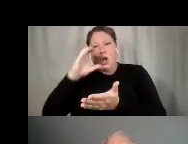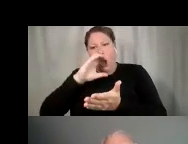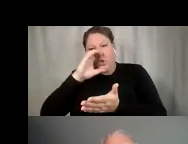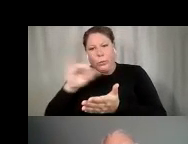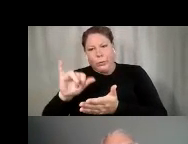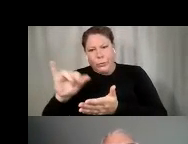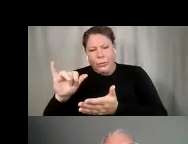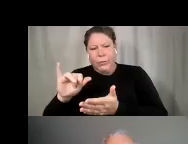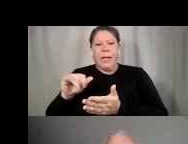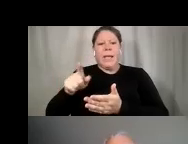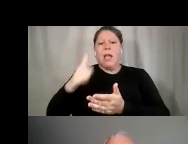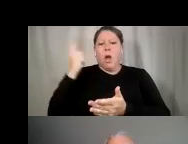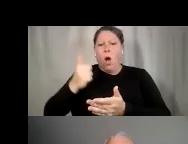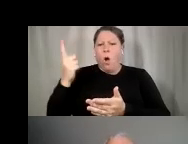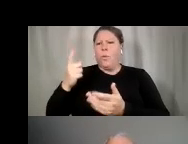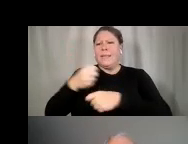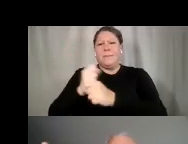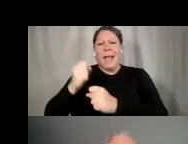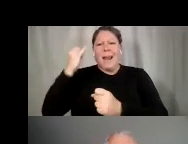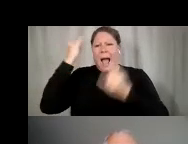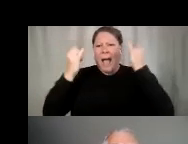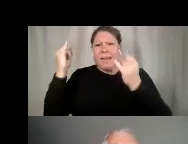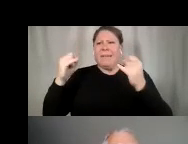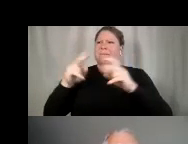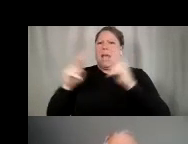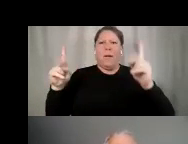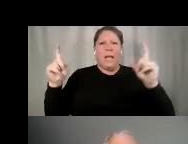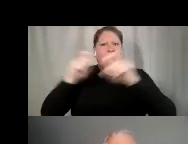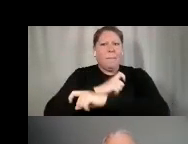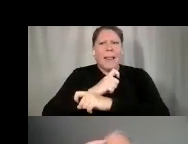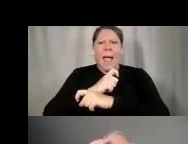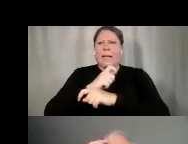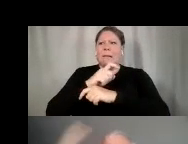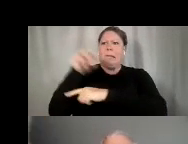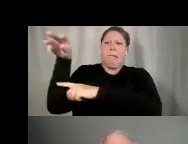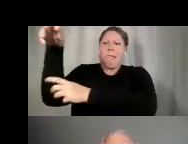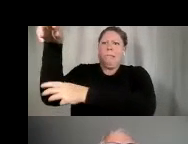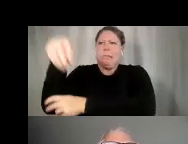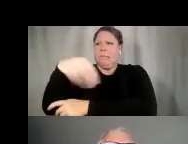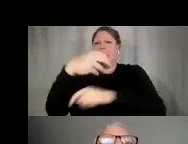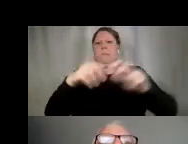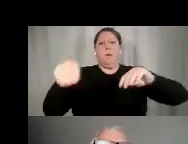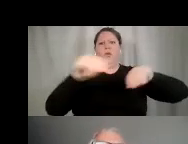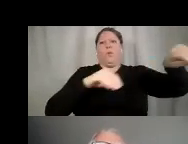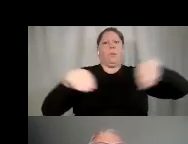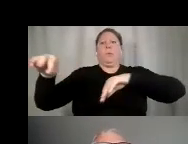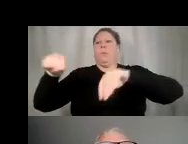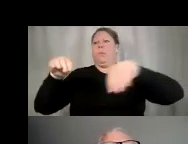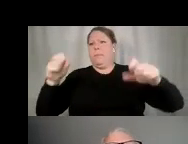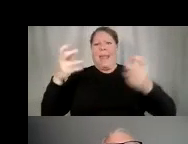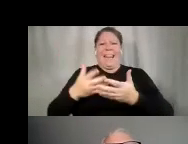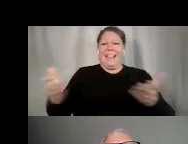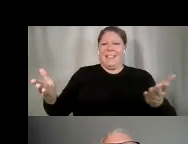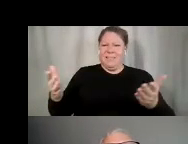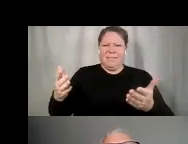overly complex, had a lot of moving parts. And sometimes we think that creative solutions need to have